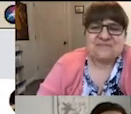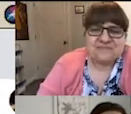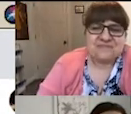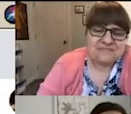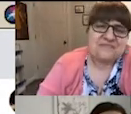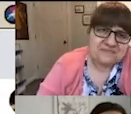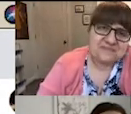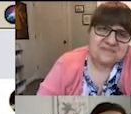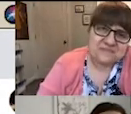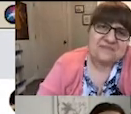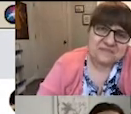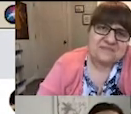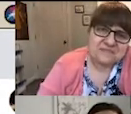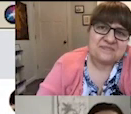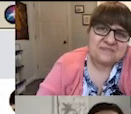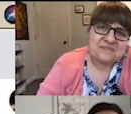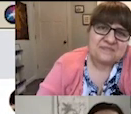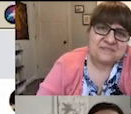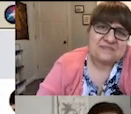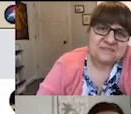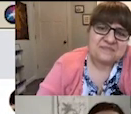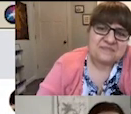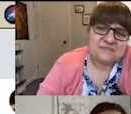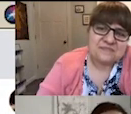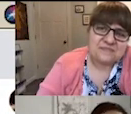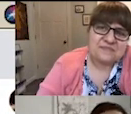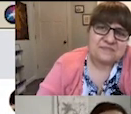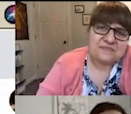experience that informs everything that I do.